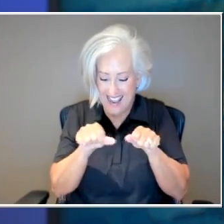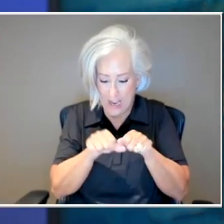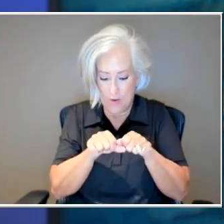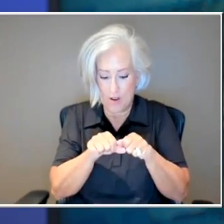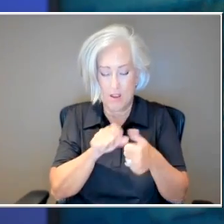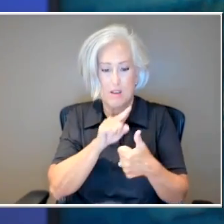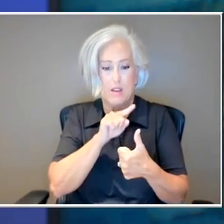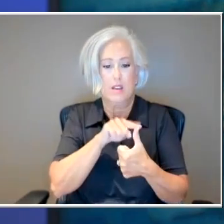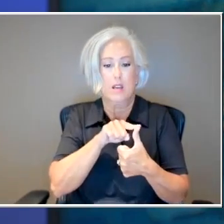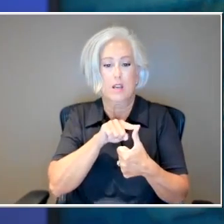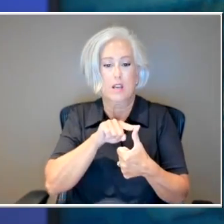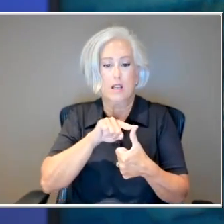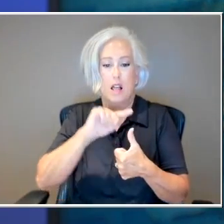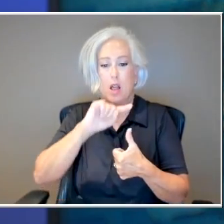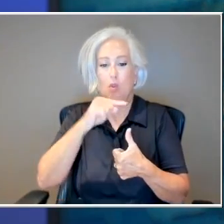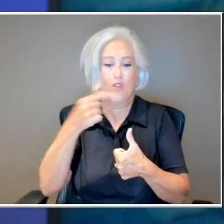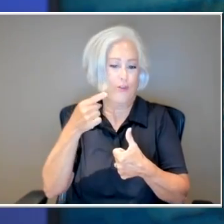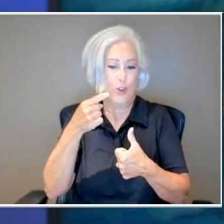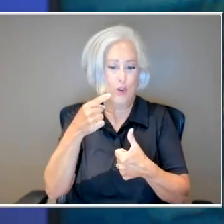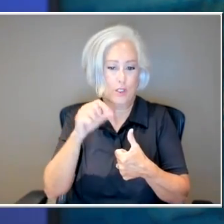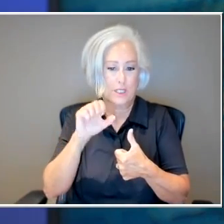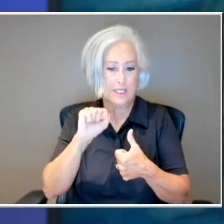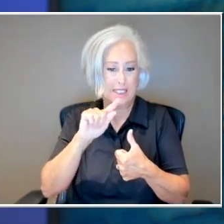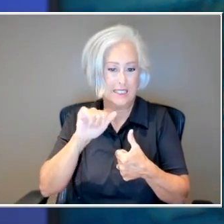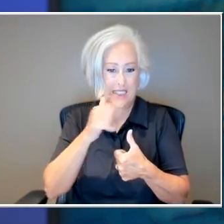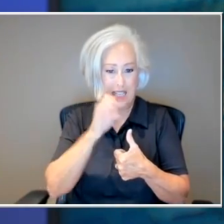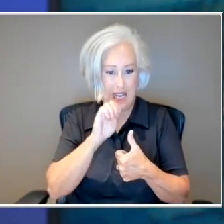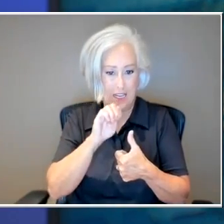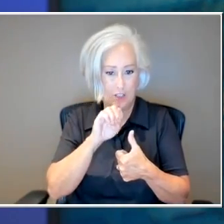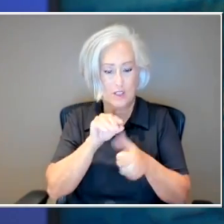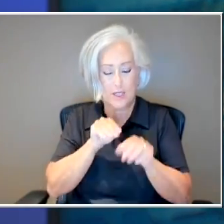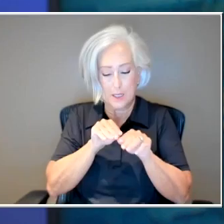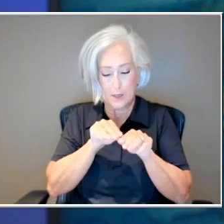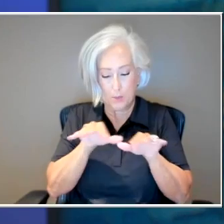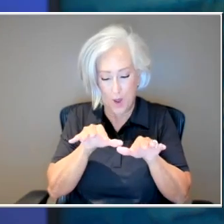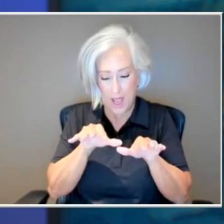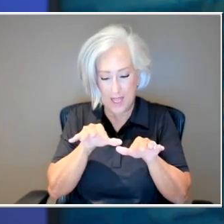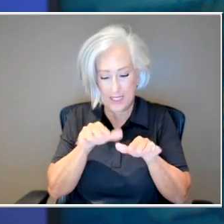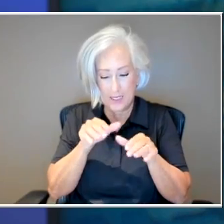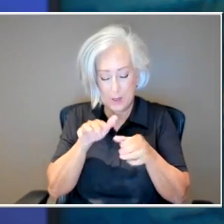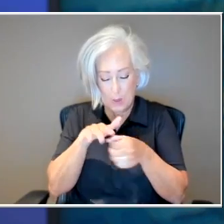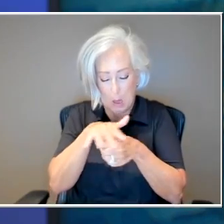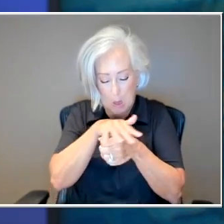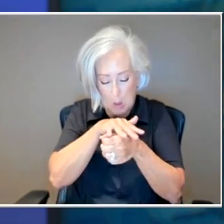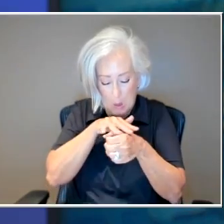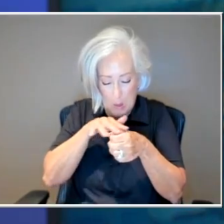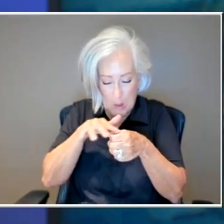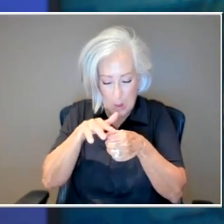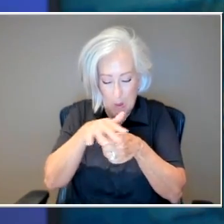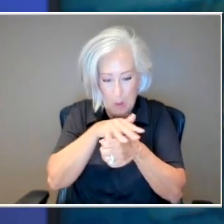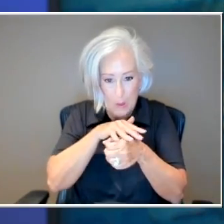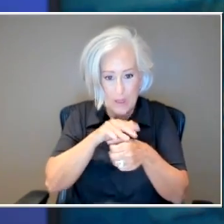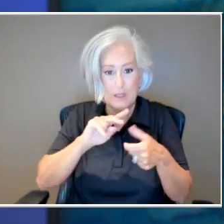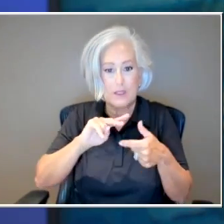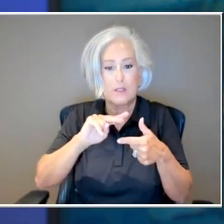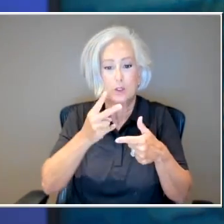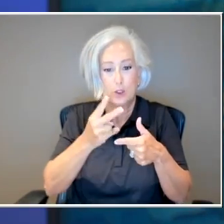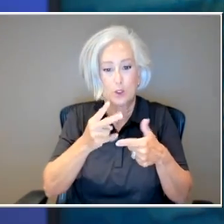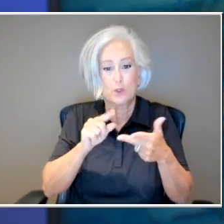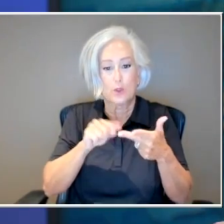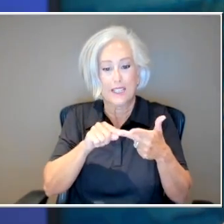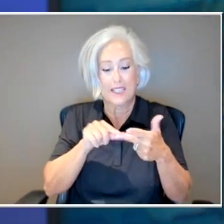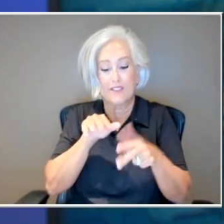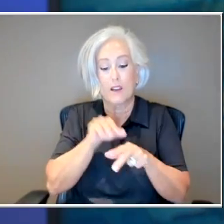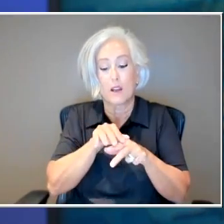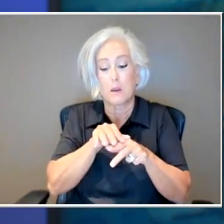something local, it's probably stage 2. If it spreads more remotely, then it's stage 3. And